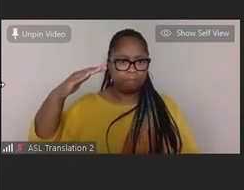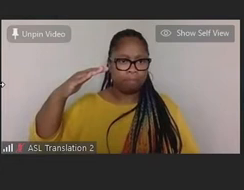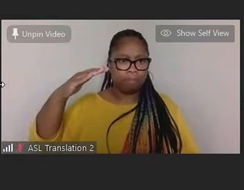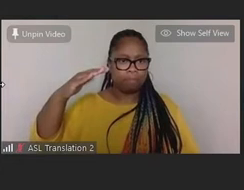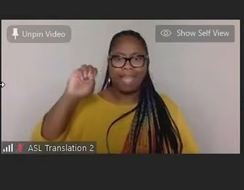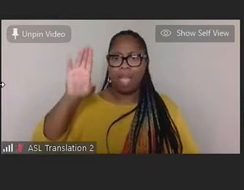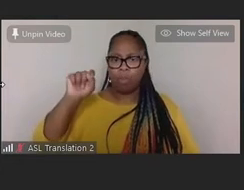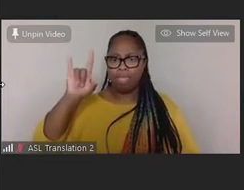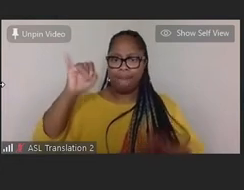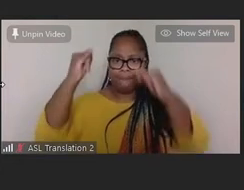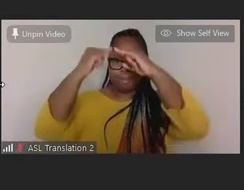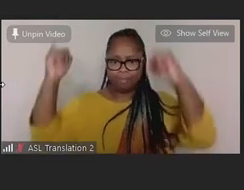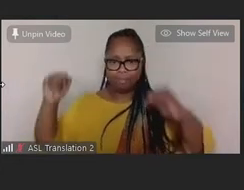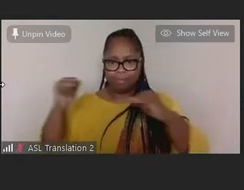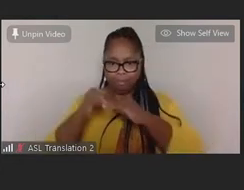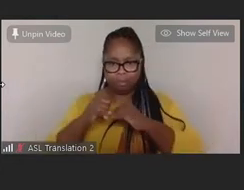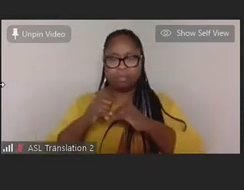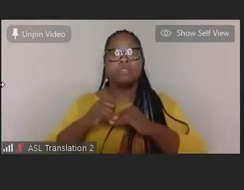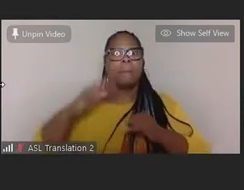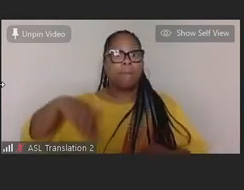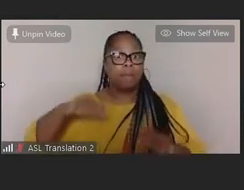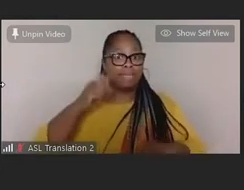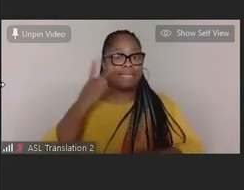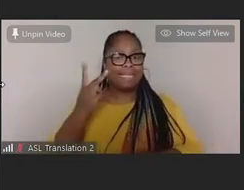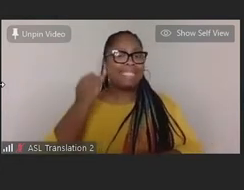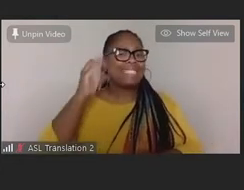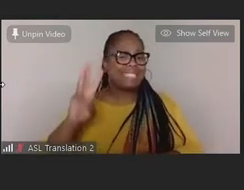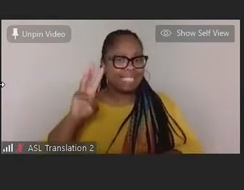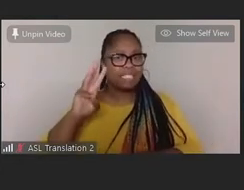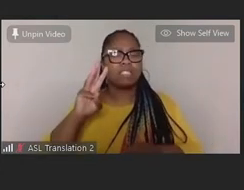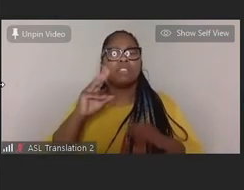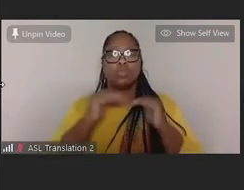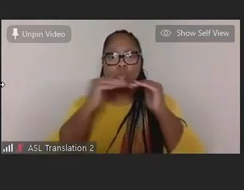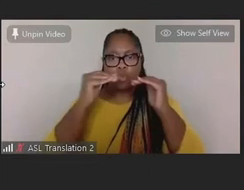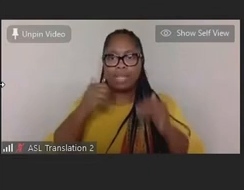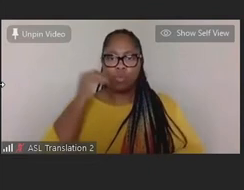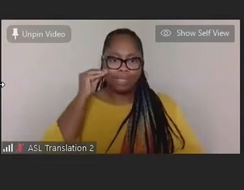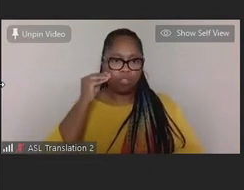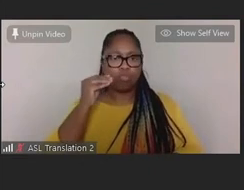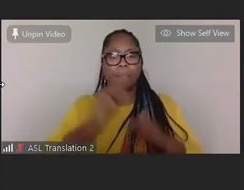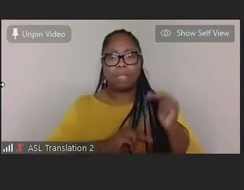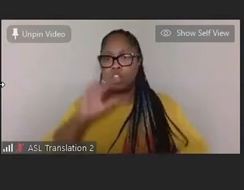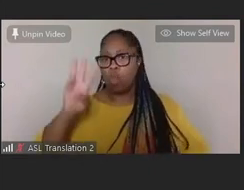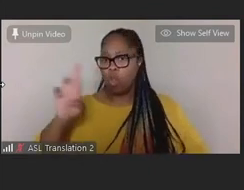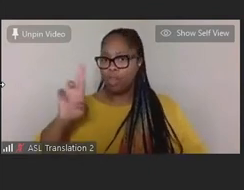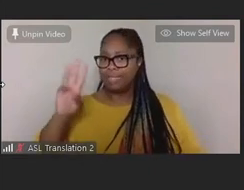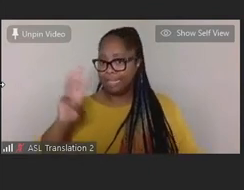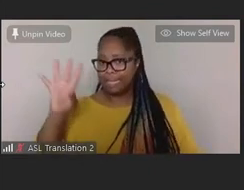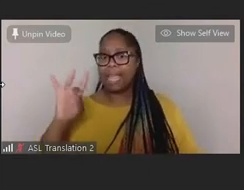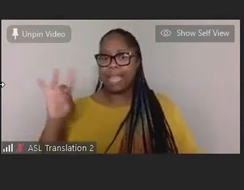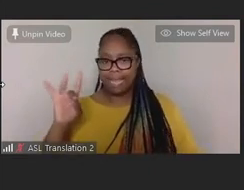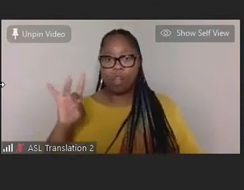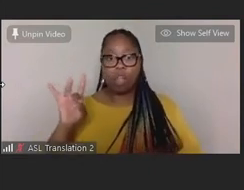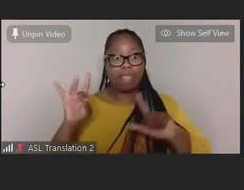outline. The bottom of the screen, you can see a six-story residential building that's in an R6A area, zoning district. To the left